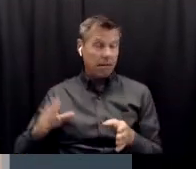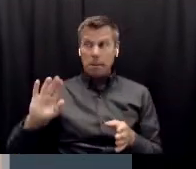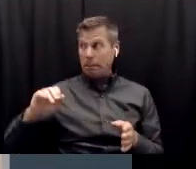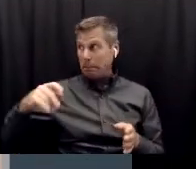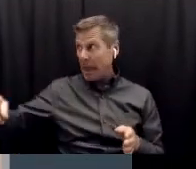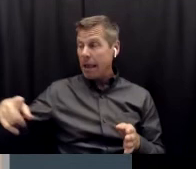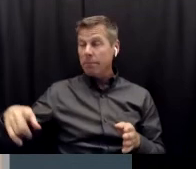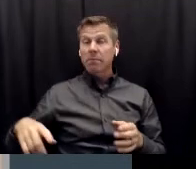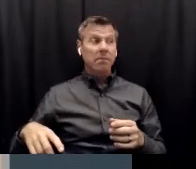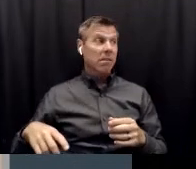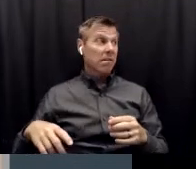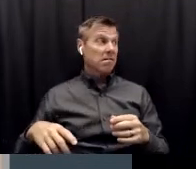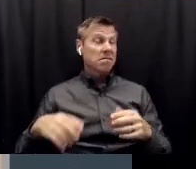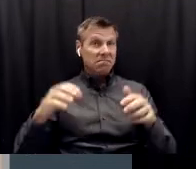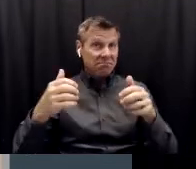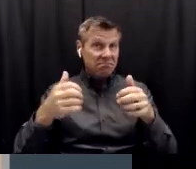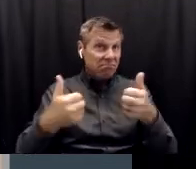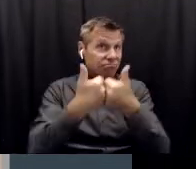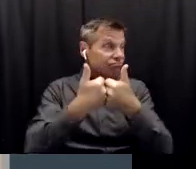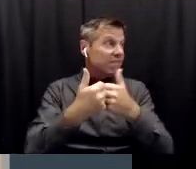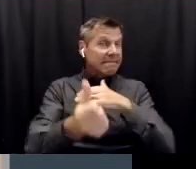properly identify all the obstacles that we did?